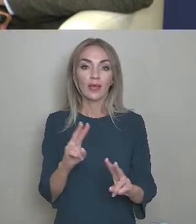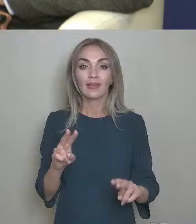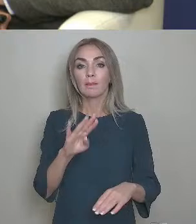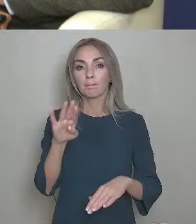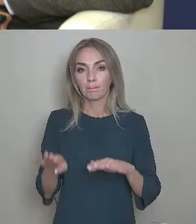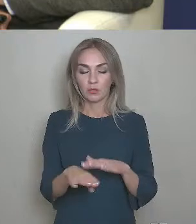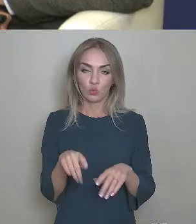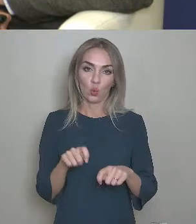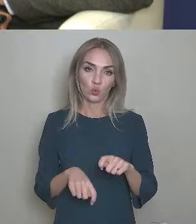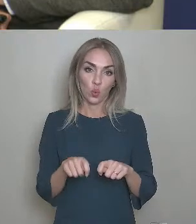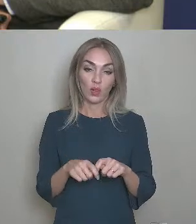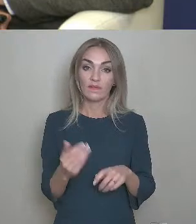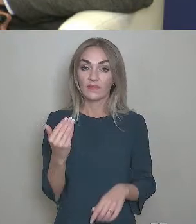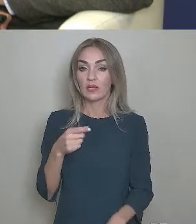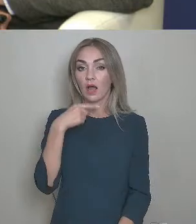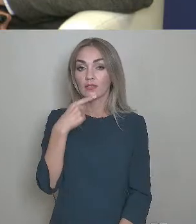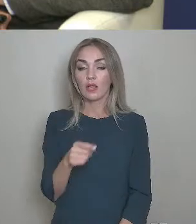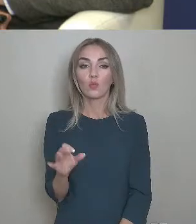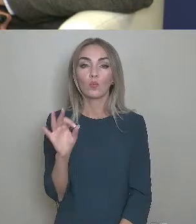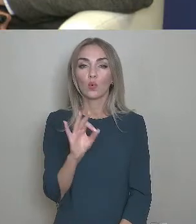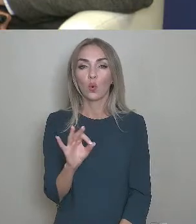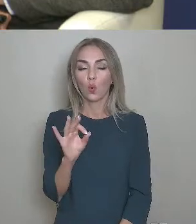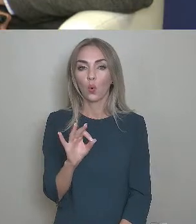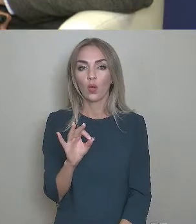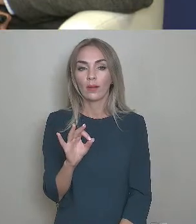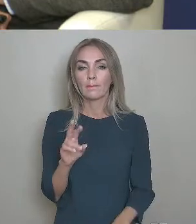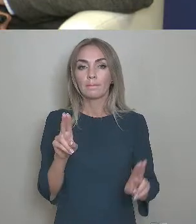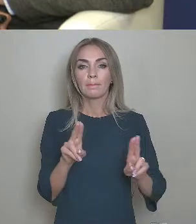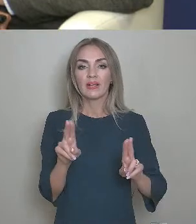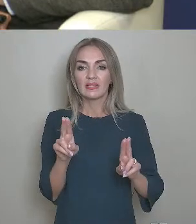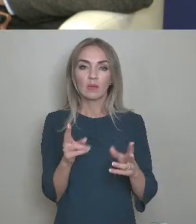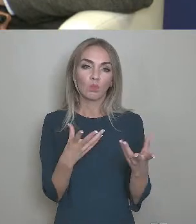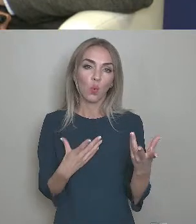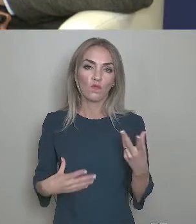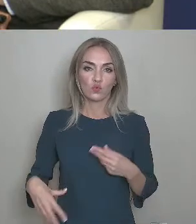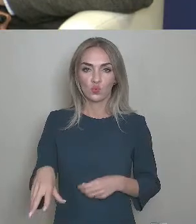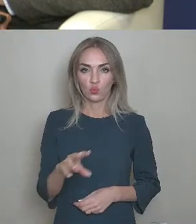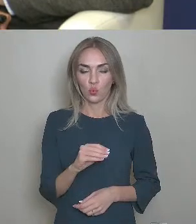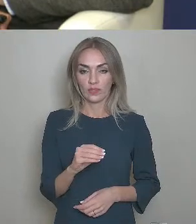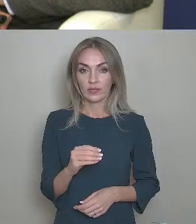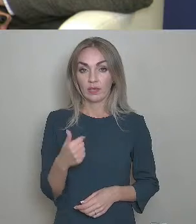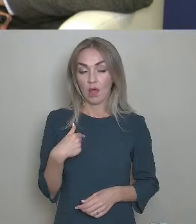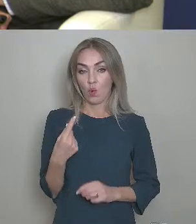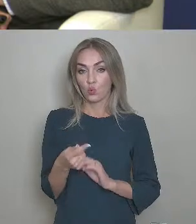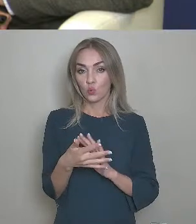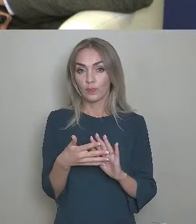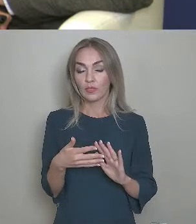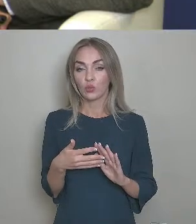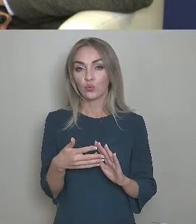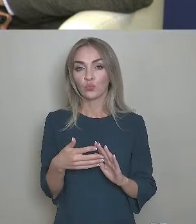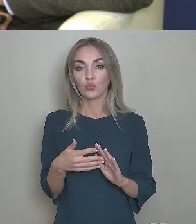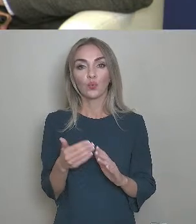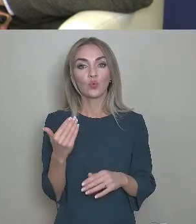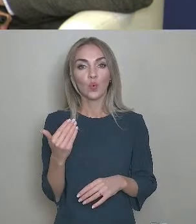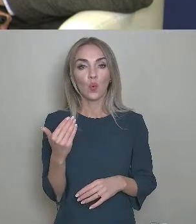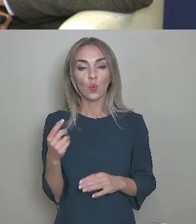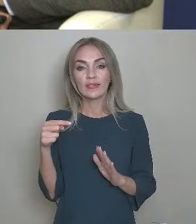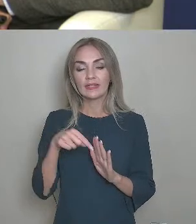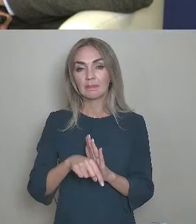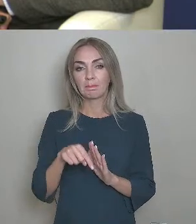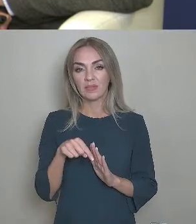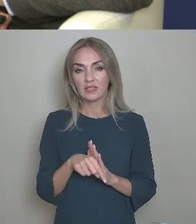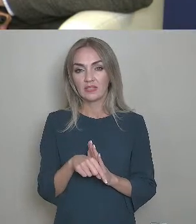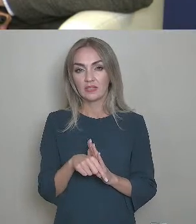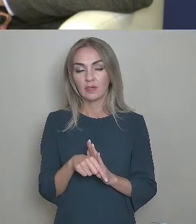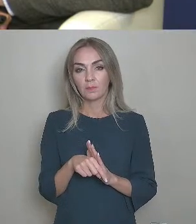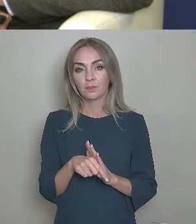which are located in the areas under control of Ukrainian government. You were talking about the principle of the universality, Vladimir. And